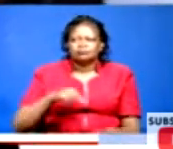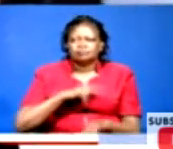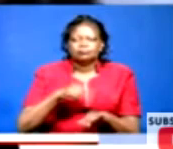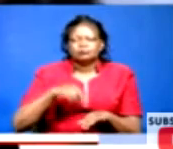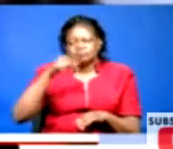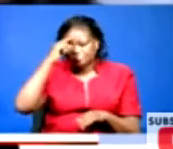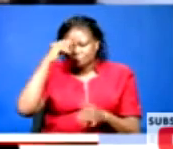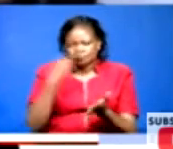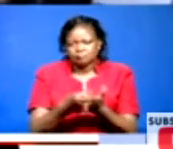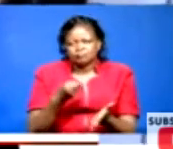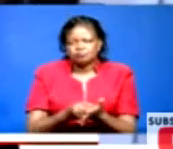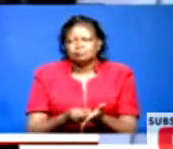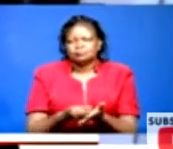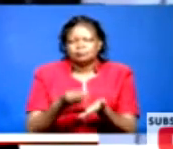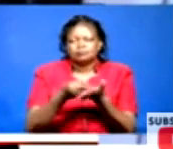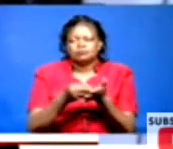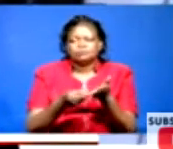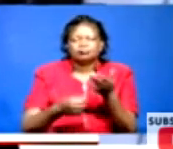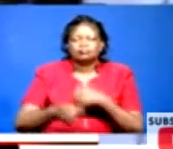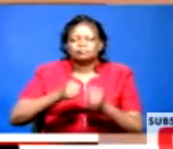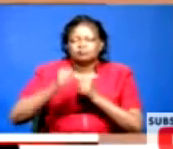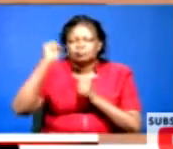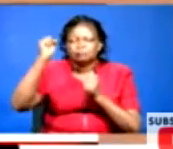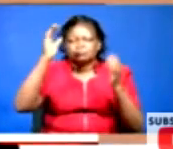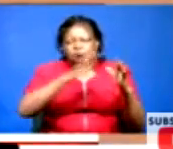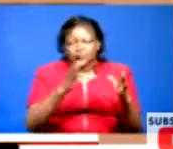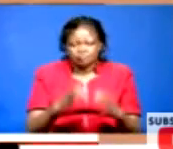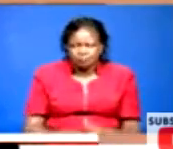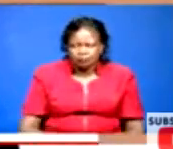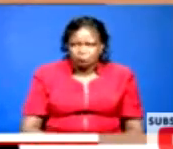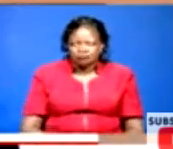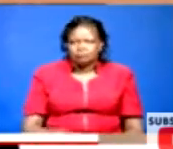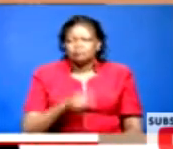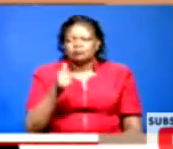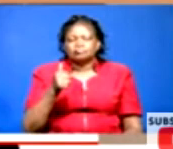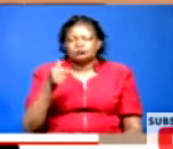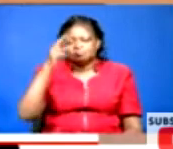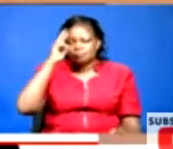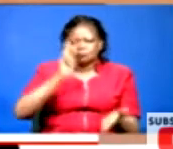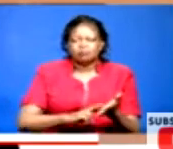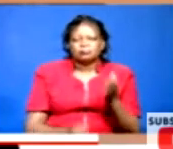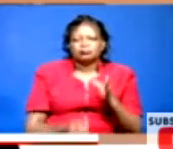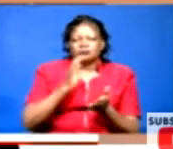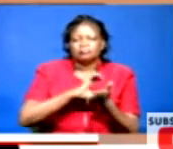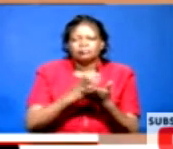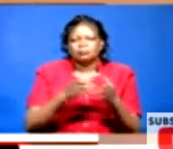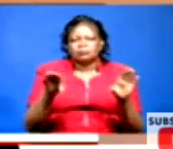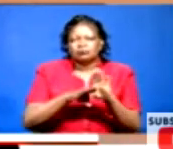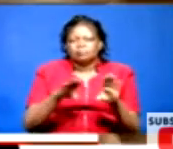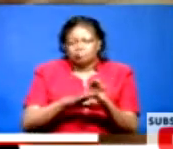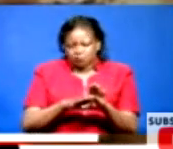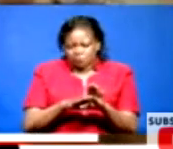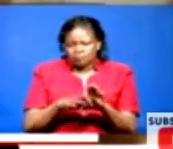government revenue to finance activities of political parties. Other recognized sources of the fund are membership subscription